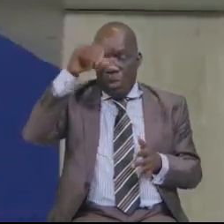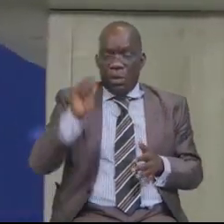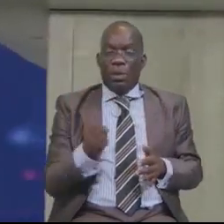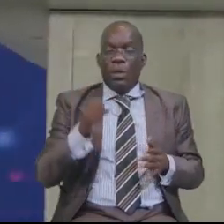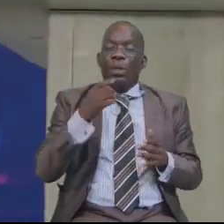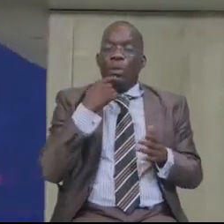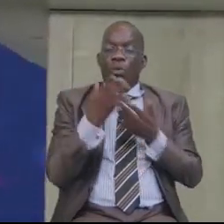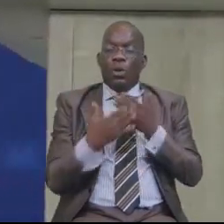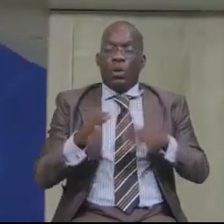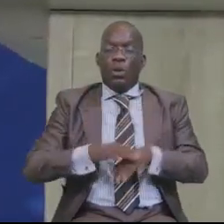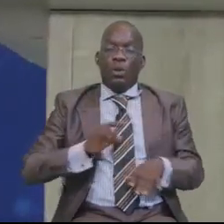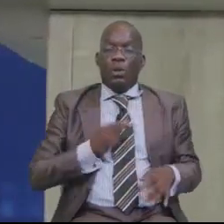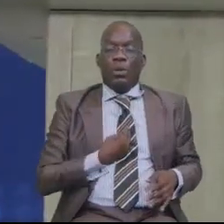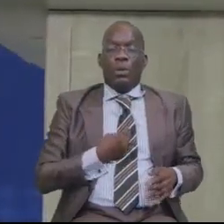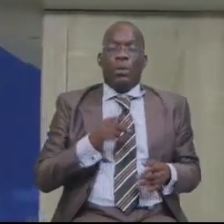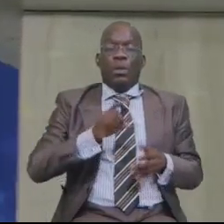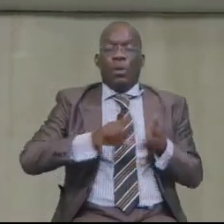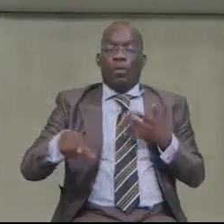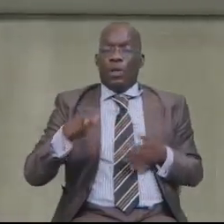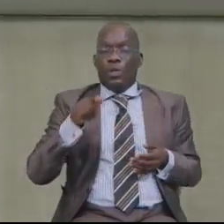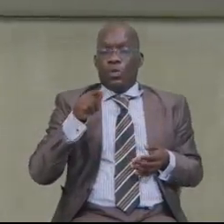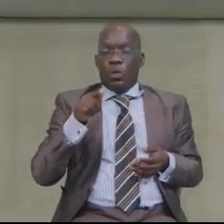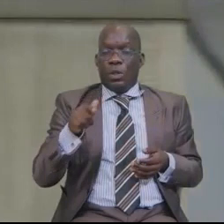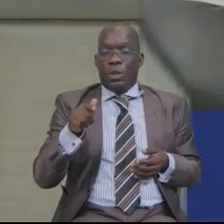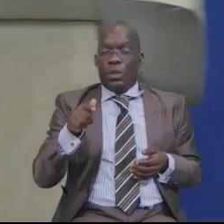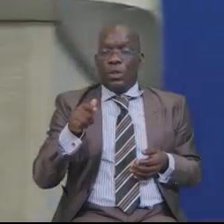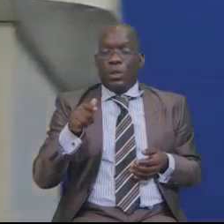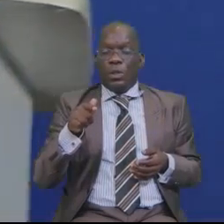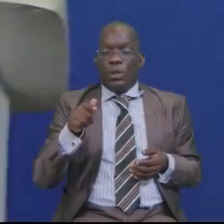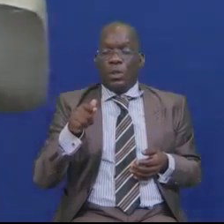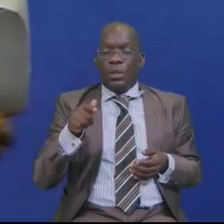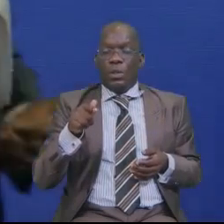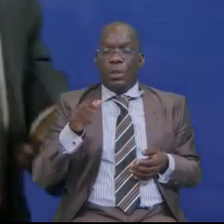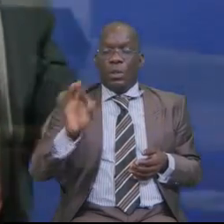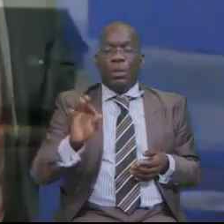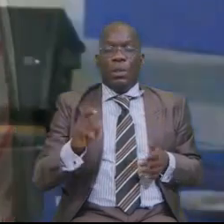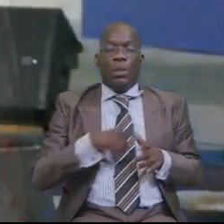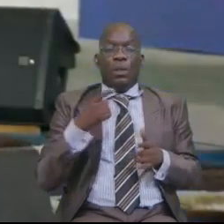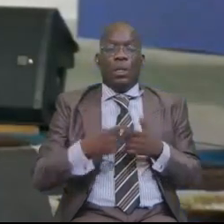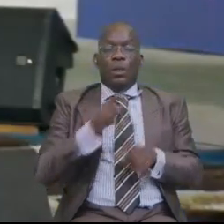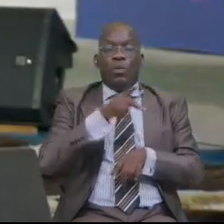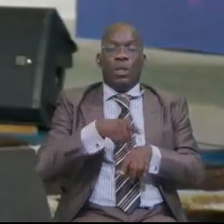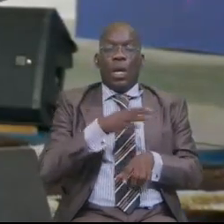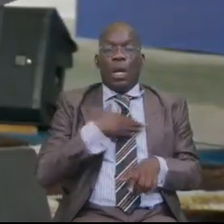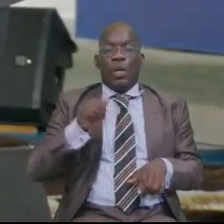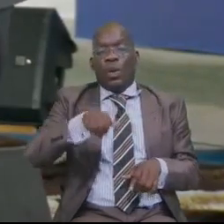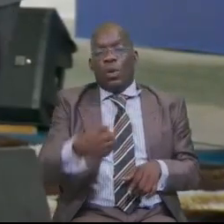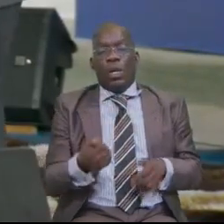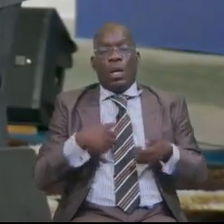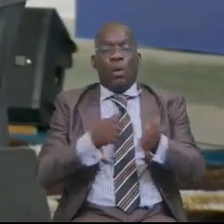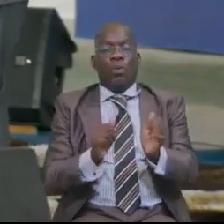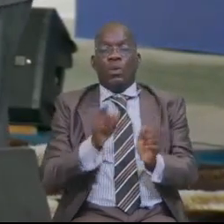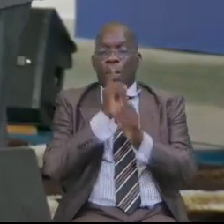verse 29. In verse 29, then Peter and the other apostles answered and said,